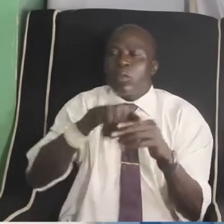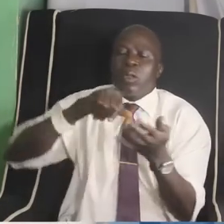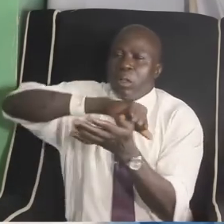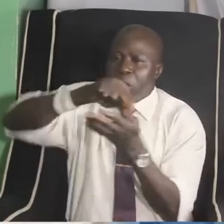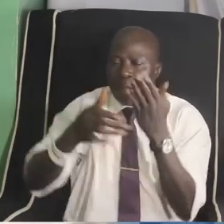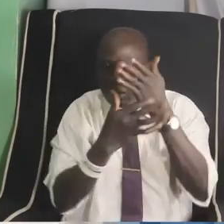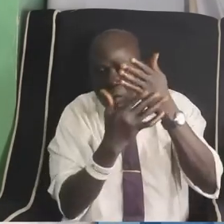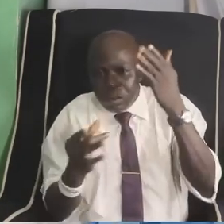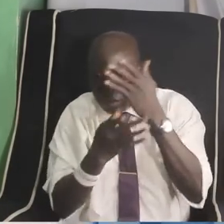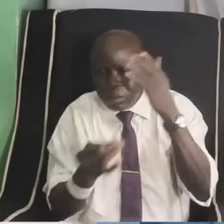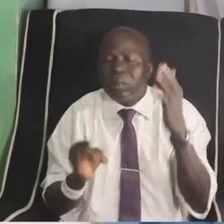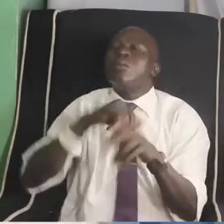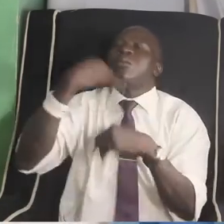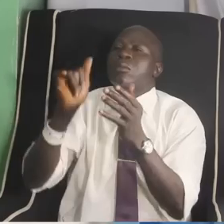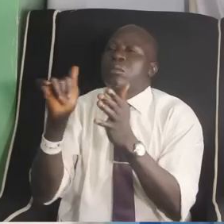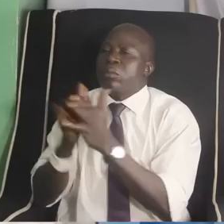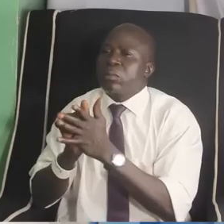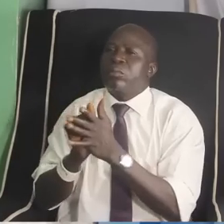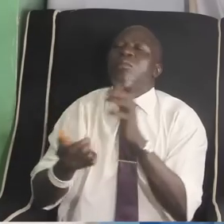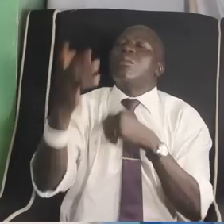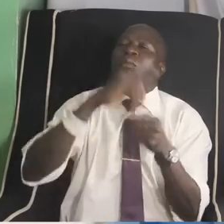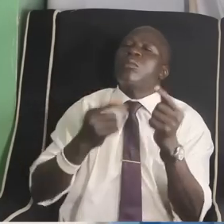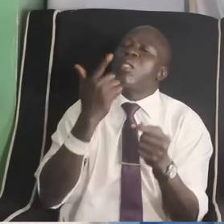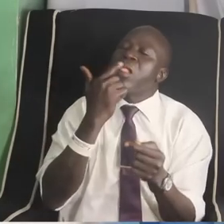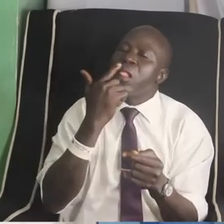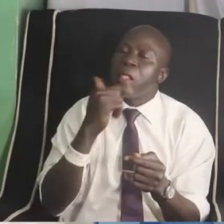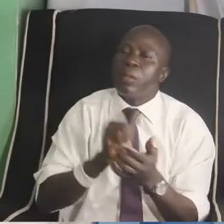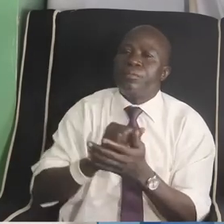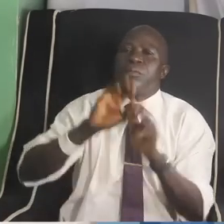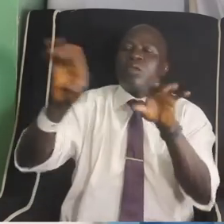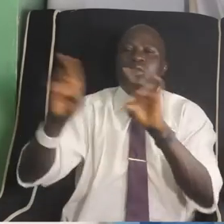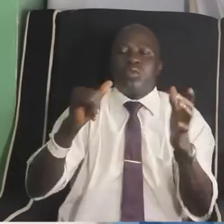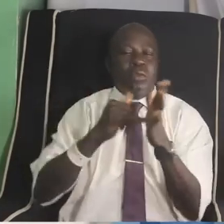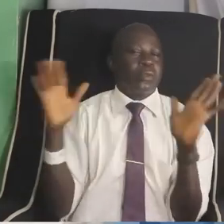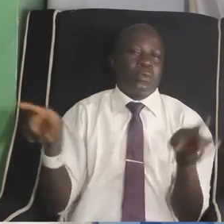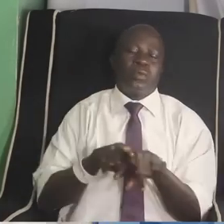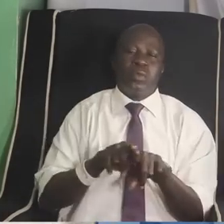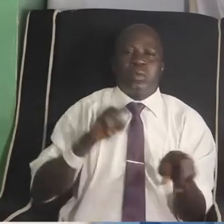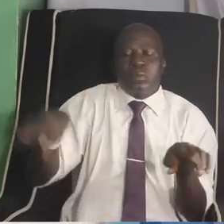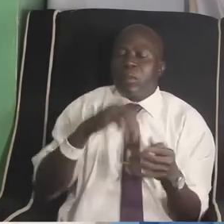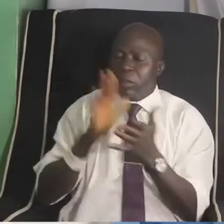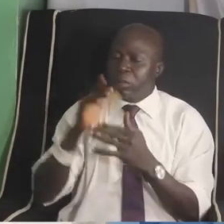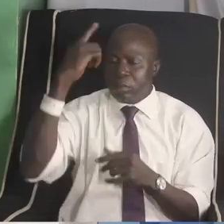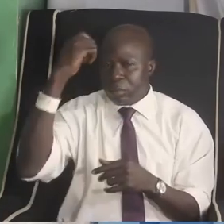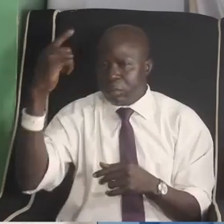hand and said praise it on your tongue and I did so in my dream and